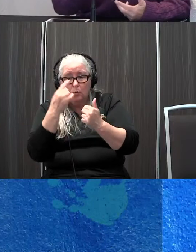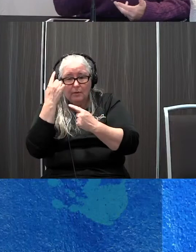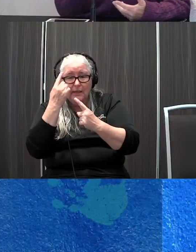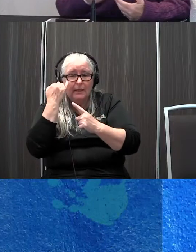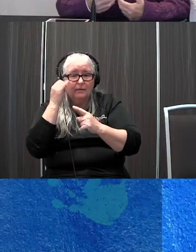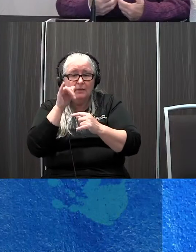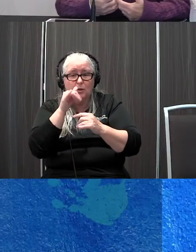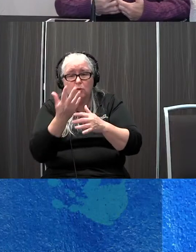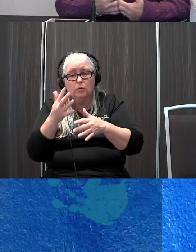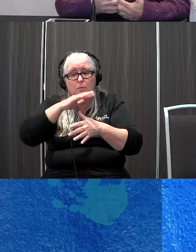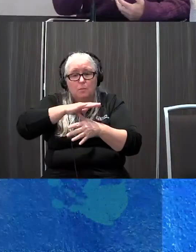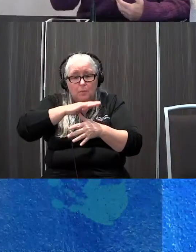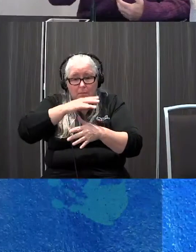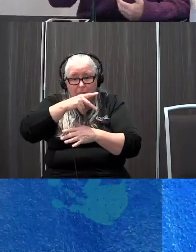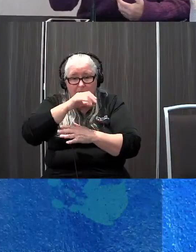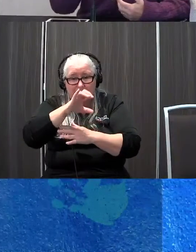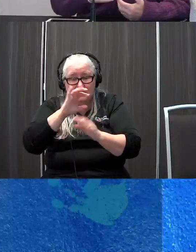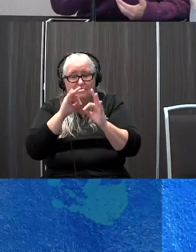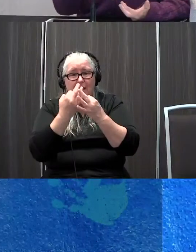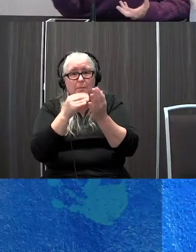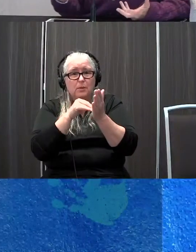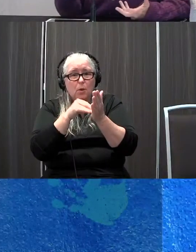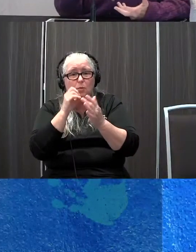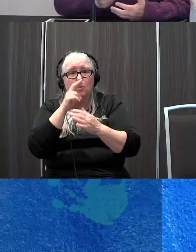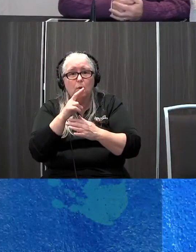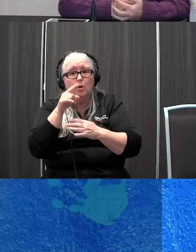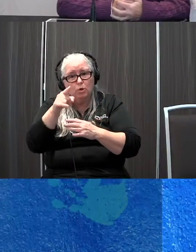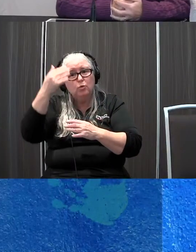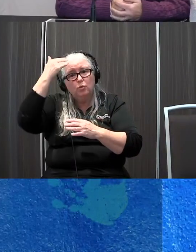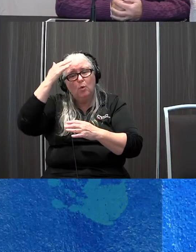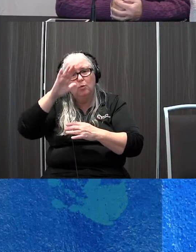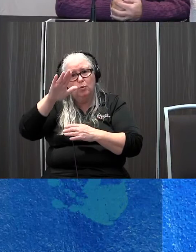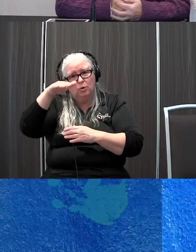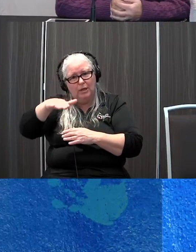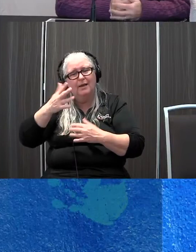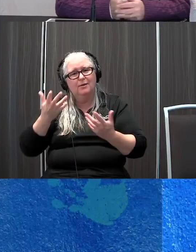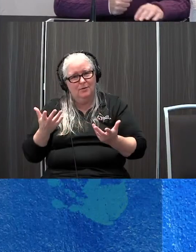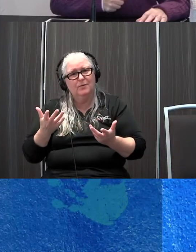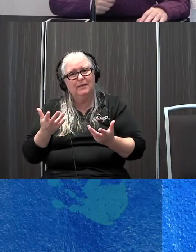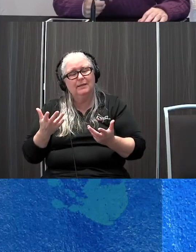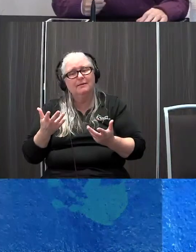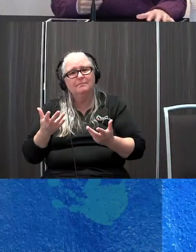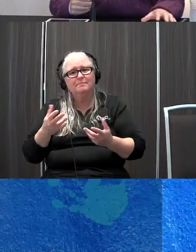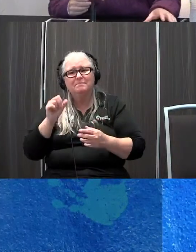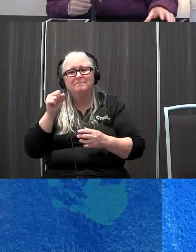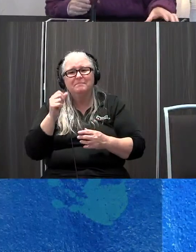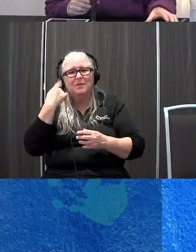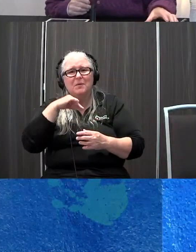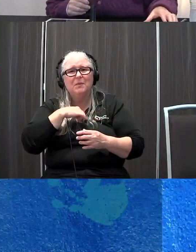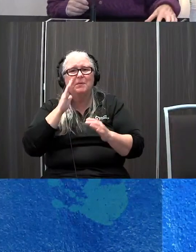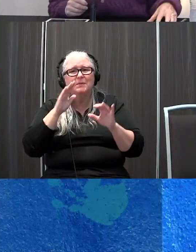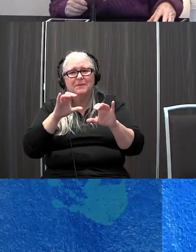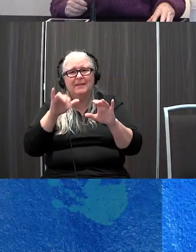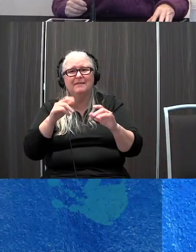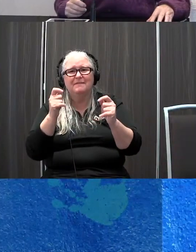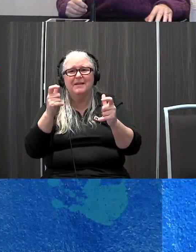care pediatrician, somebody like that, to kind of really just walk through, and your child. So that's, we'll slide through that one quickly